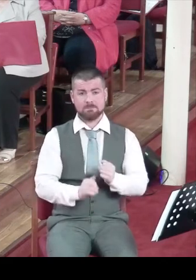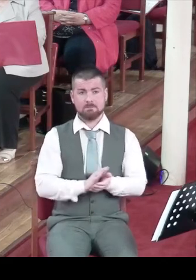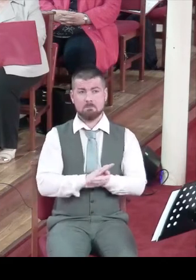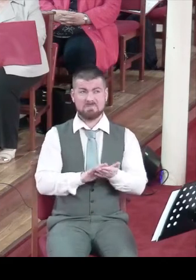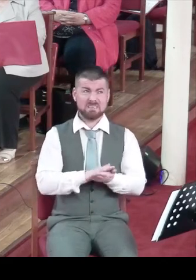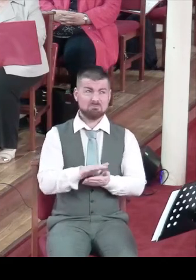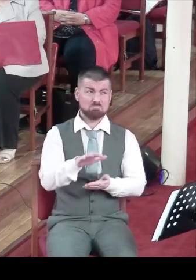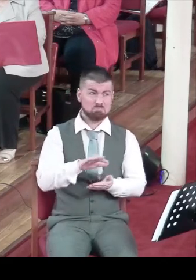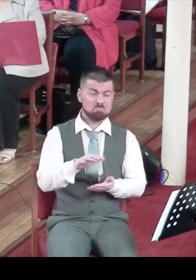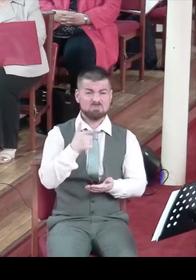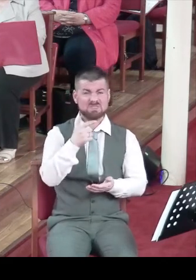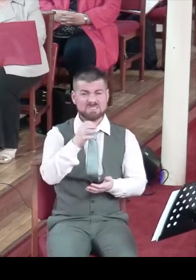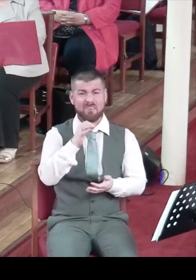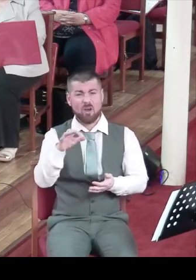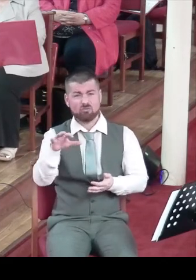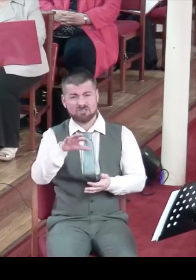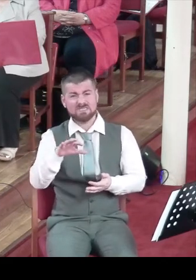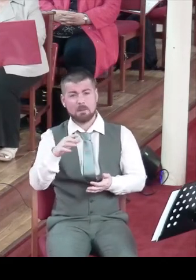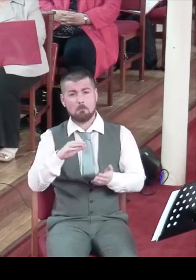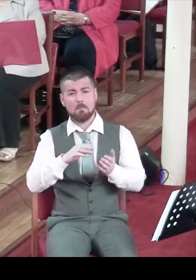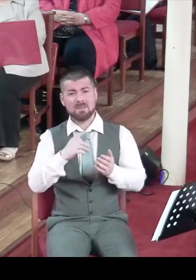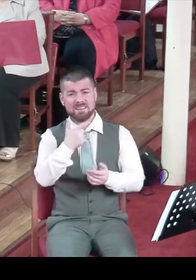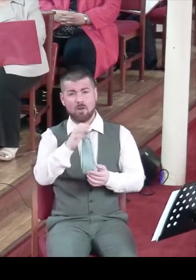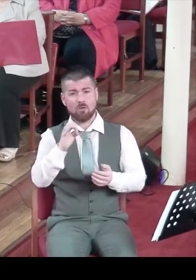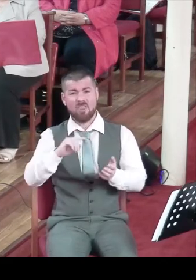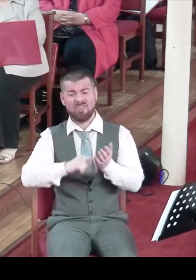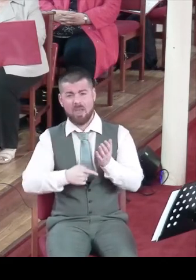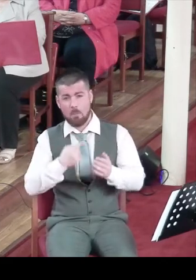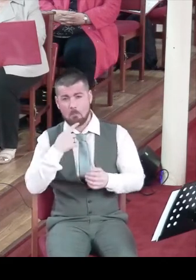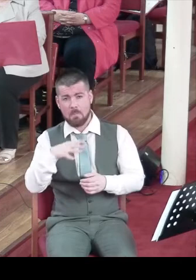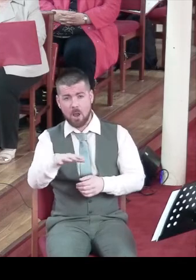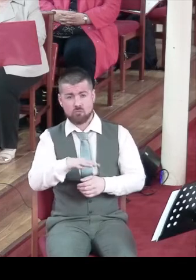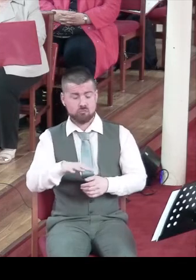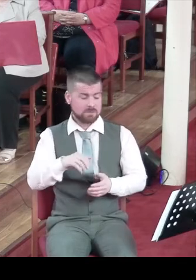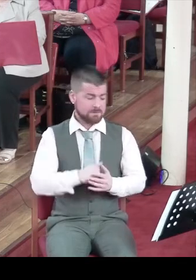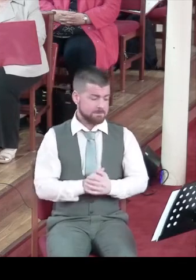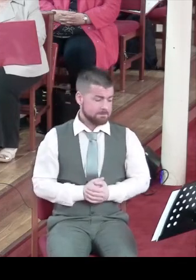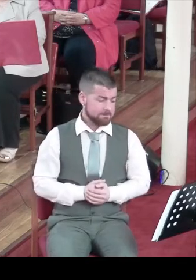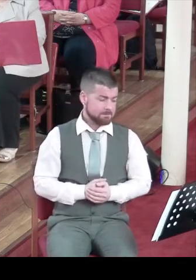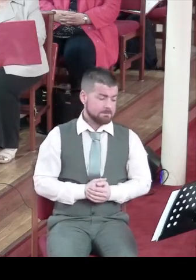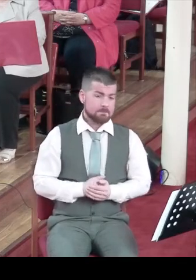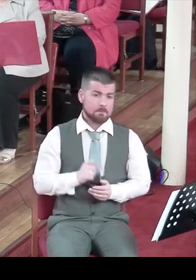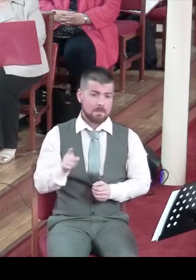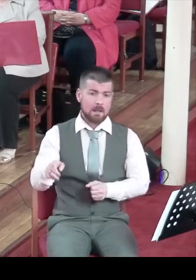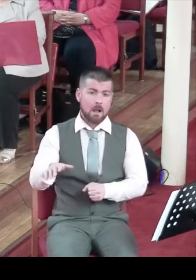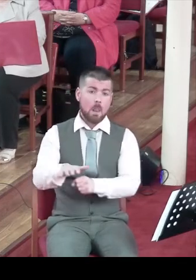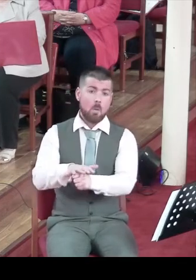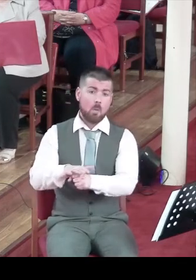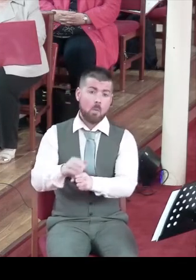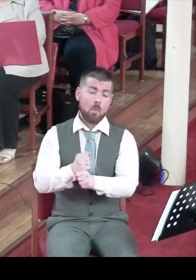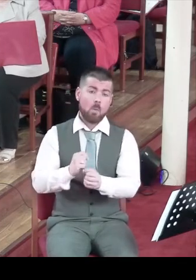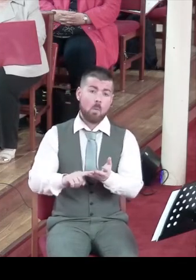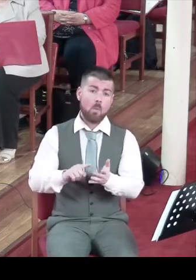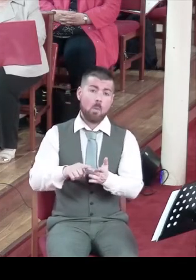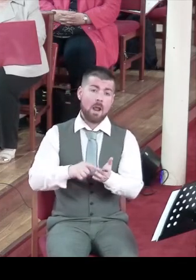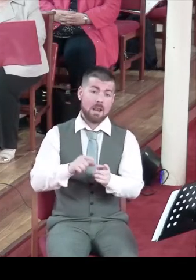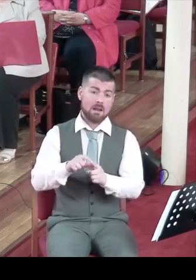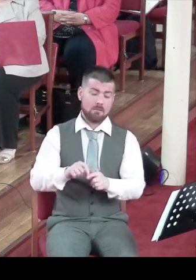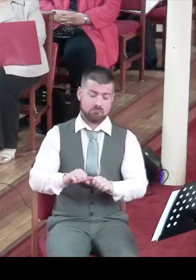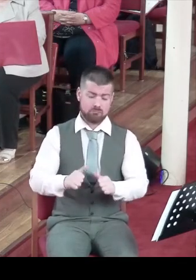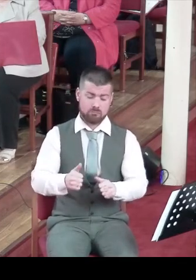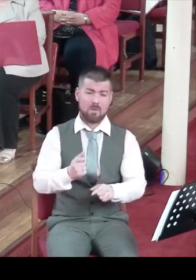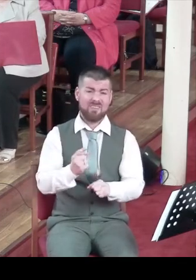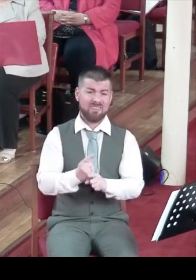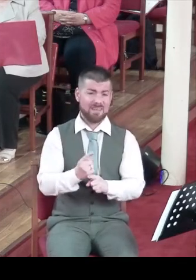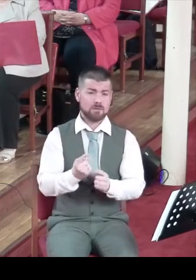I think that's incredible. On top of what all of these local guilds do for their local